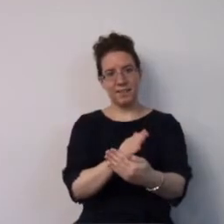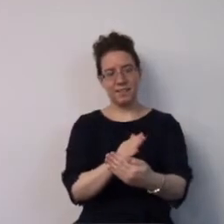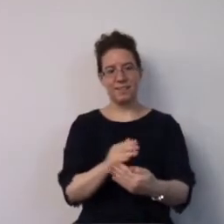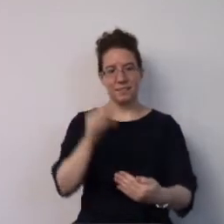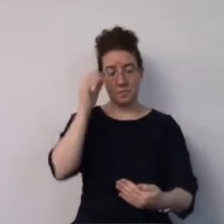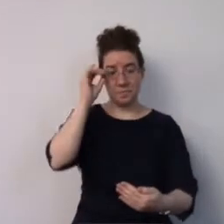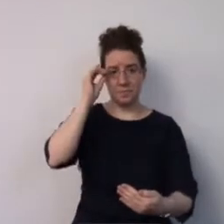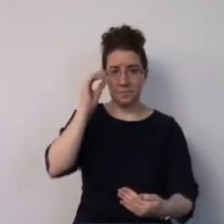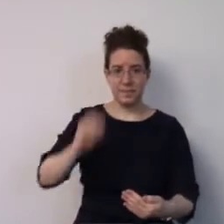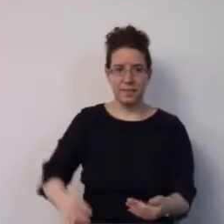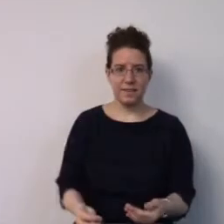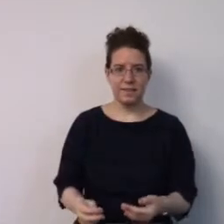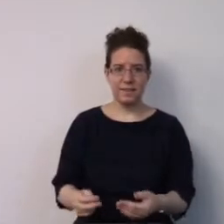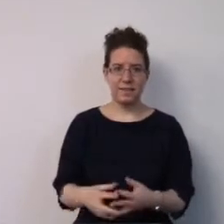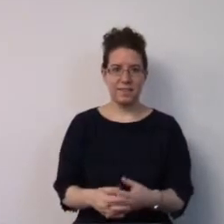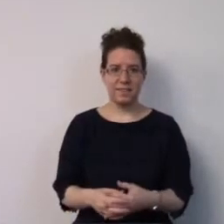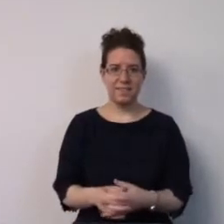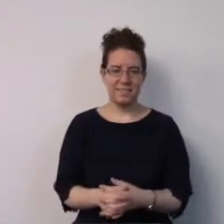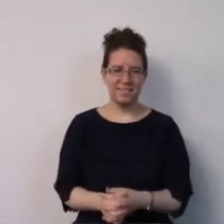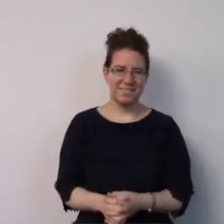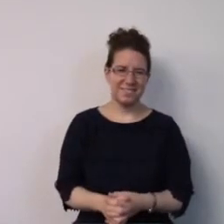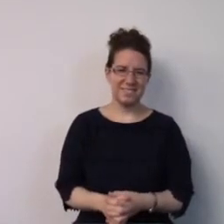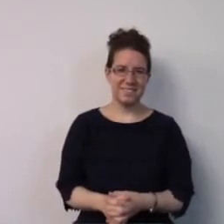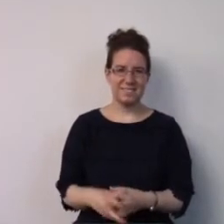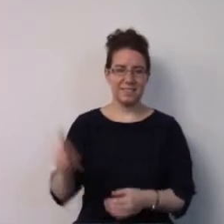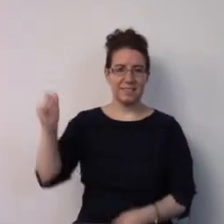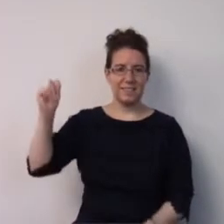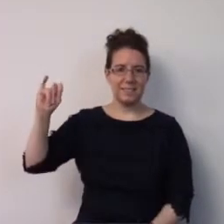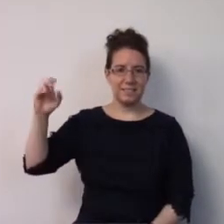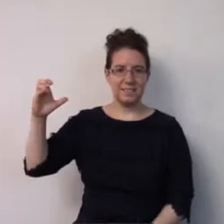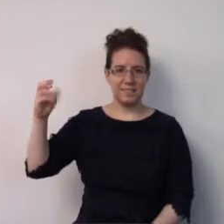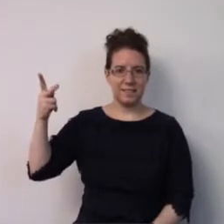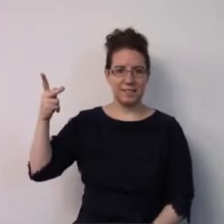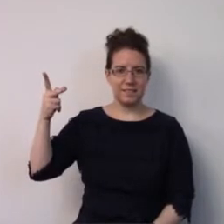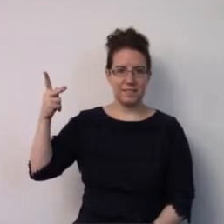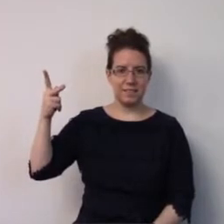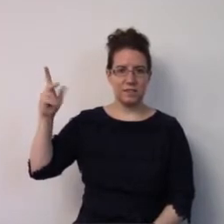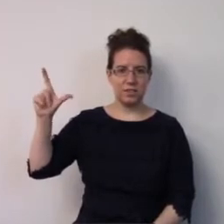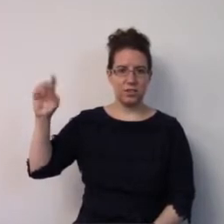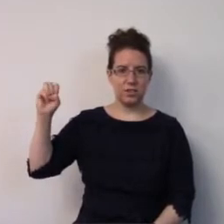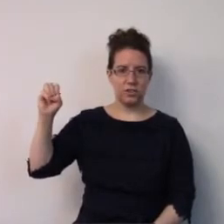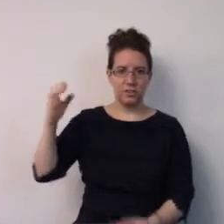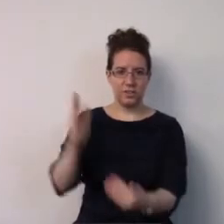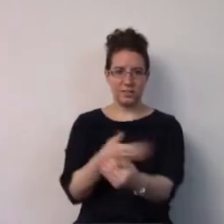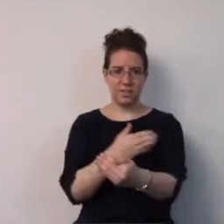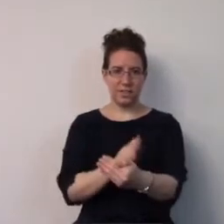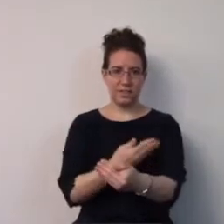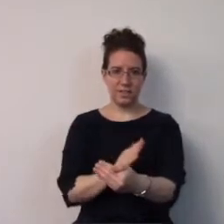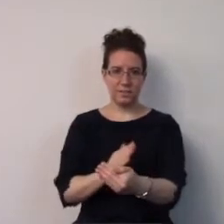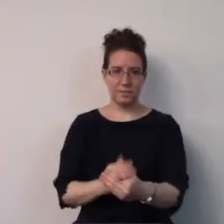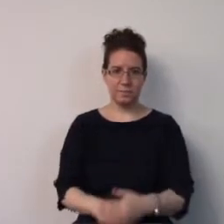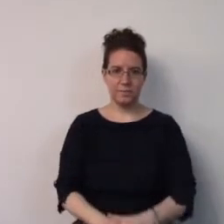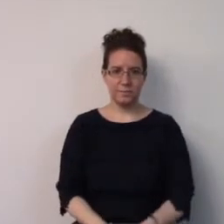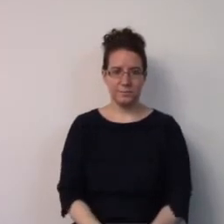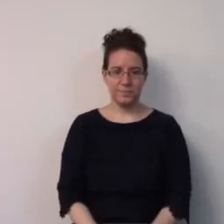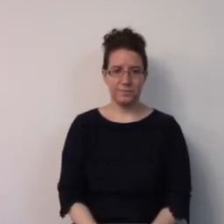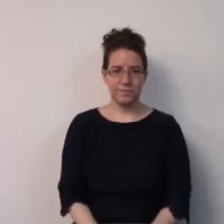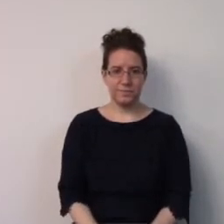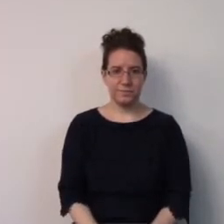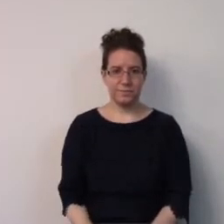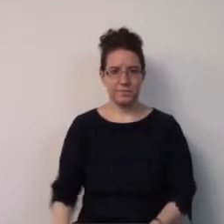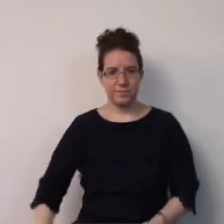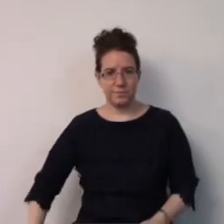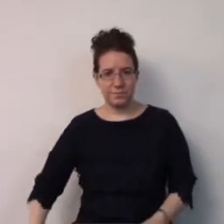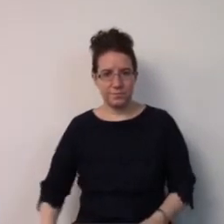Hallelujah. You got to be, you know, he's crazy. Well, you got to be a little bit. Doesn't hurt to be crazy.